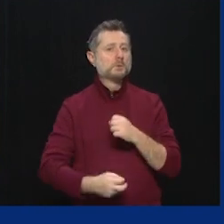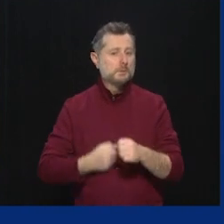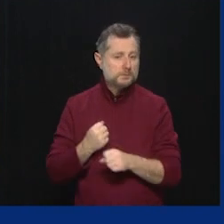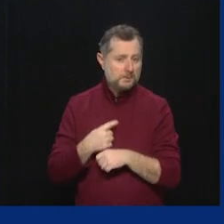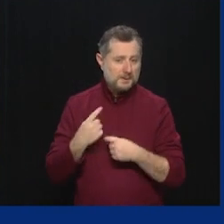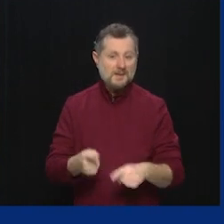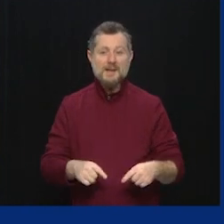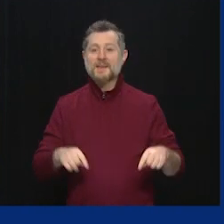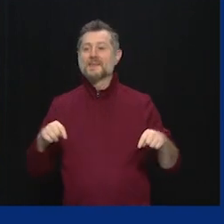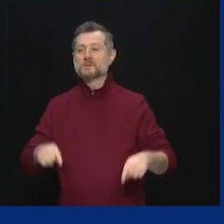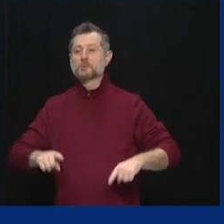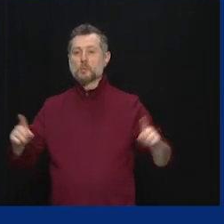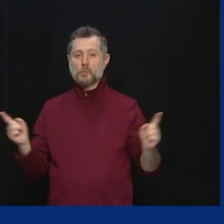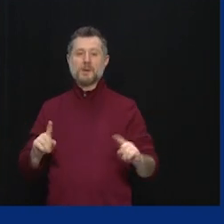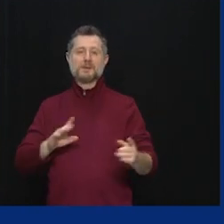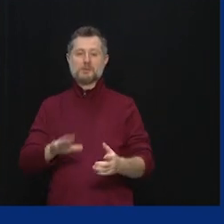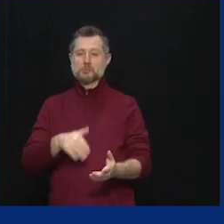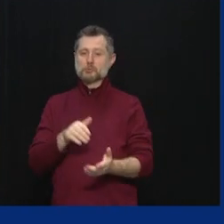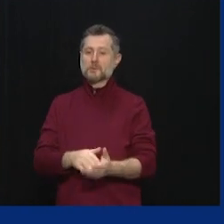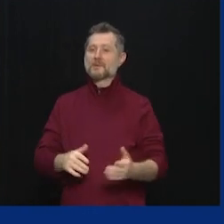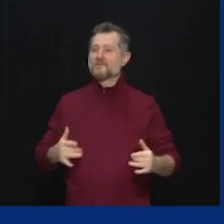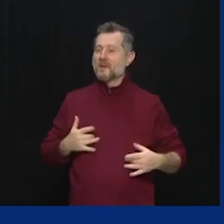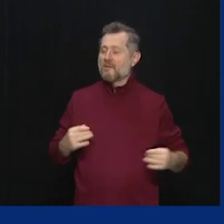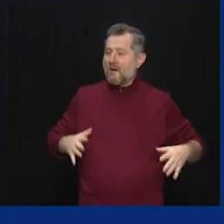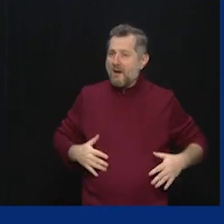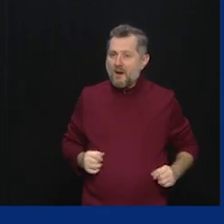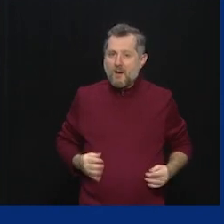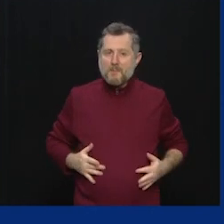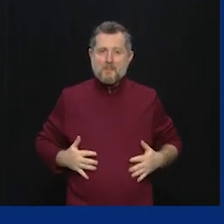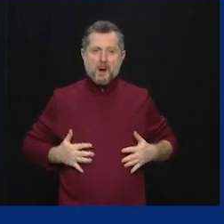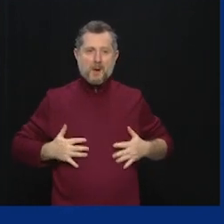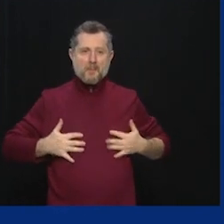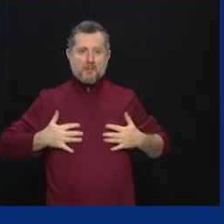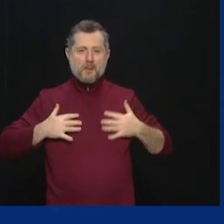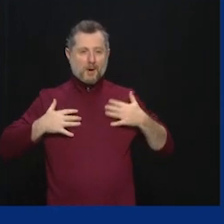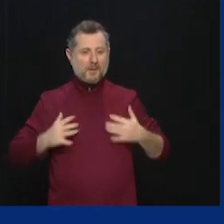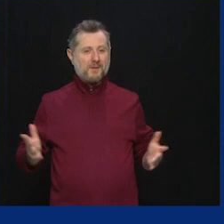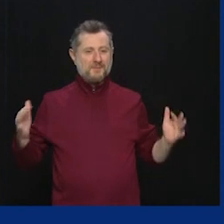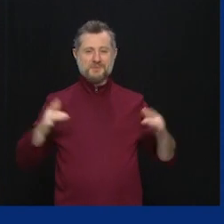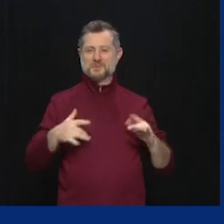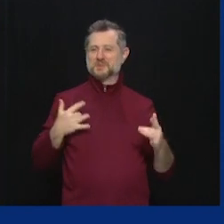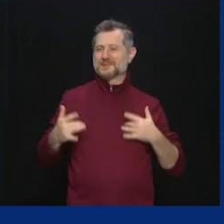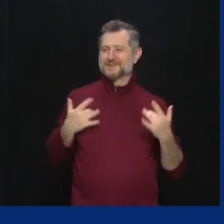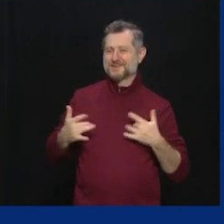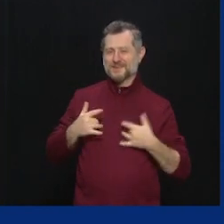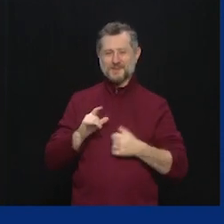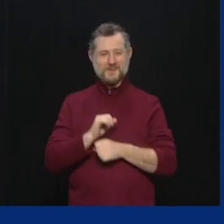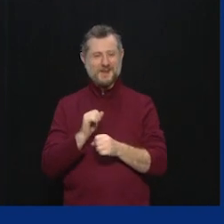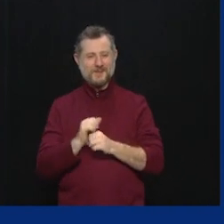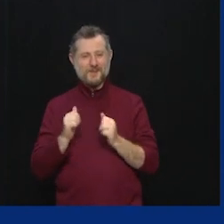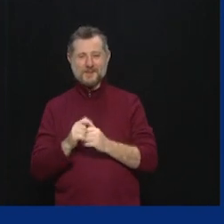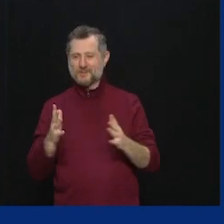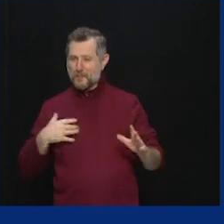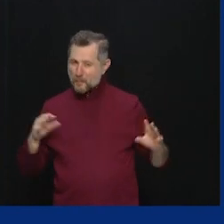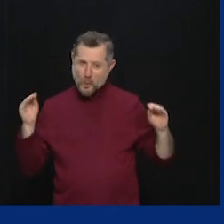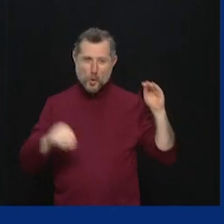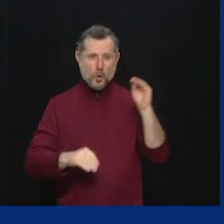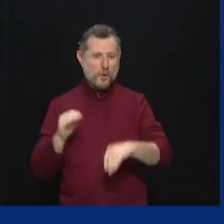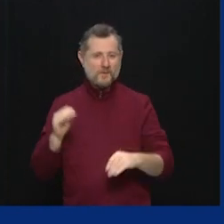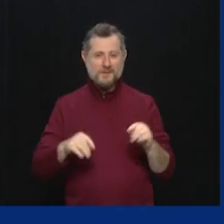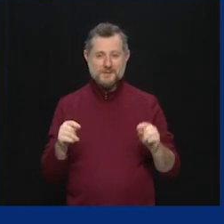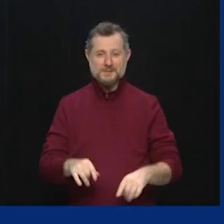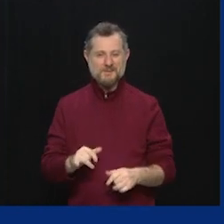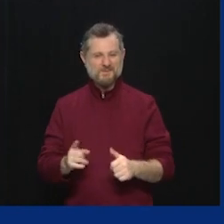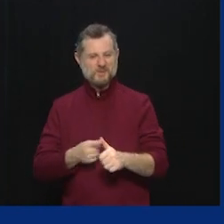be re-energized. And I'm so excited about all the work that went into this. And I want to mention, first of all, labor.